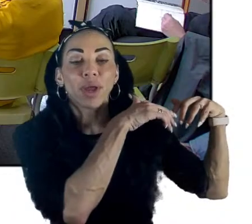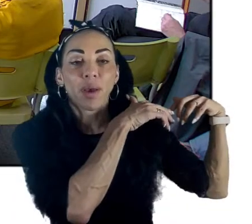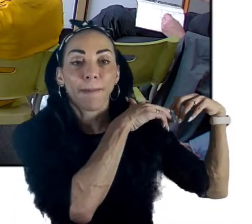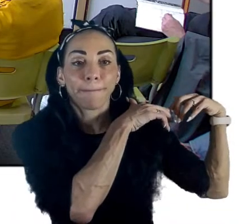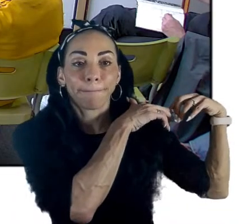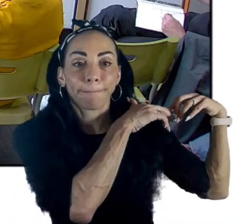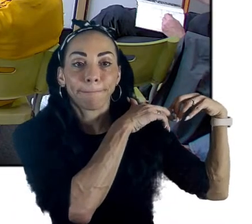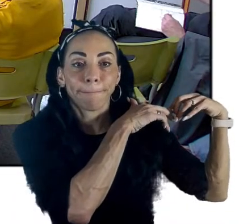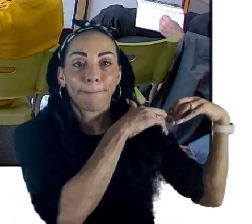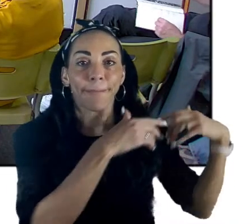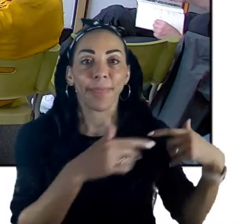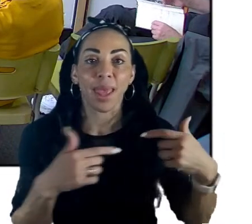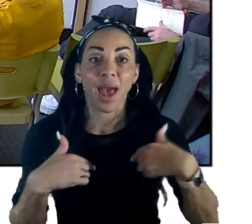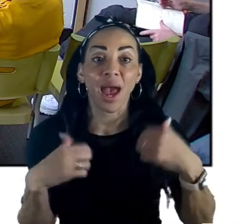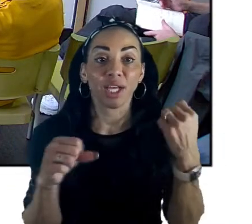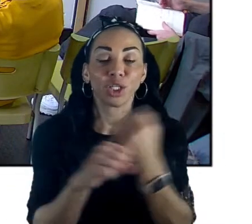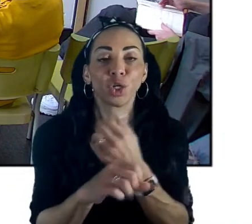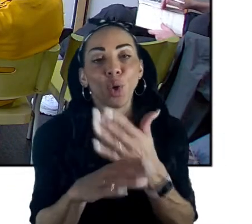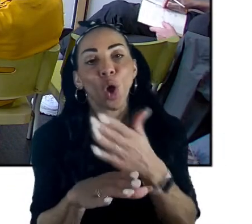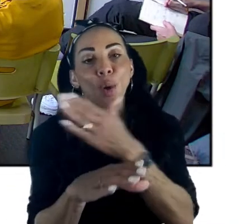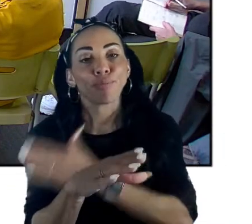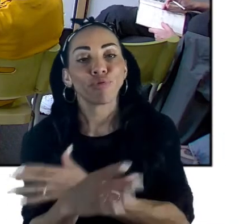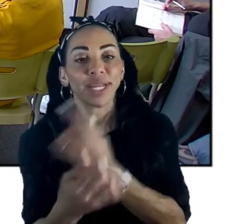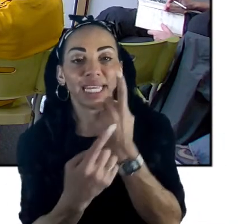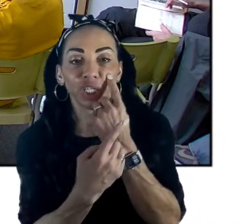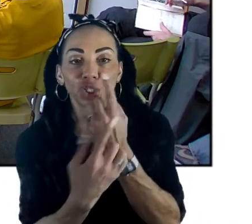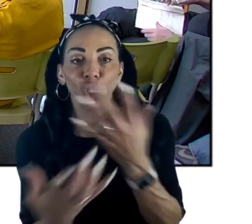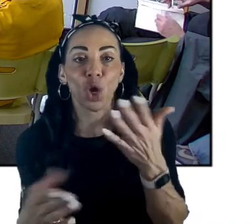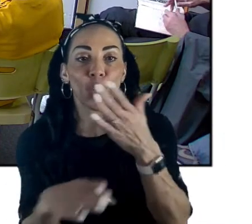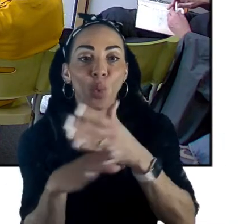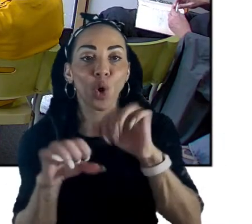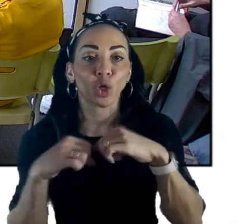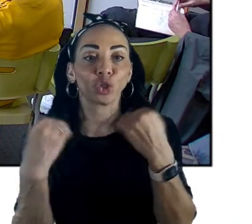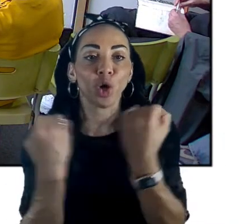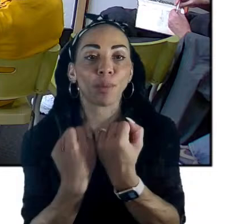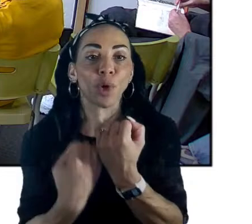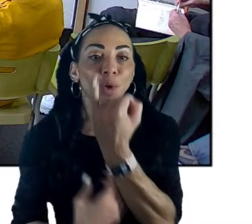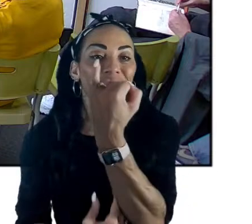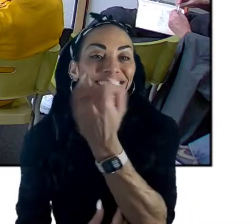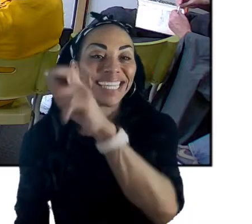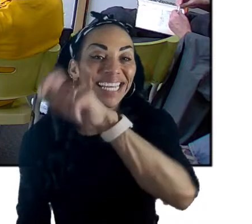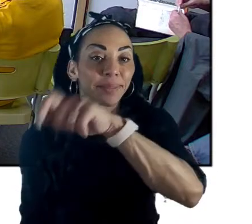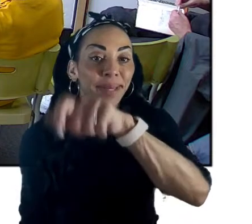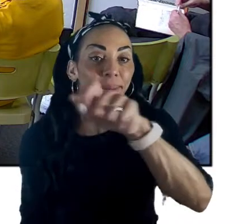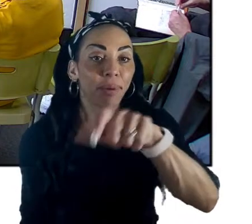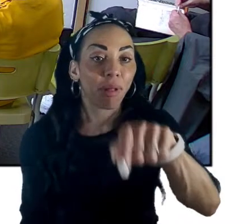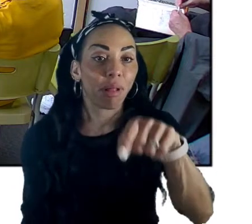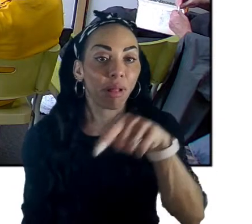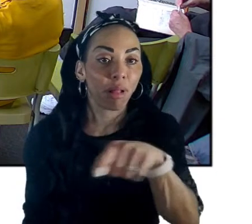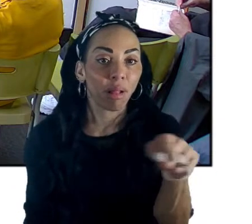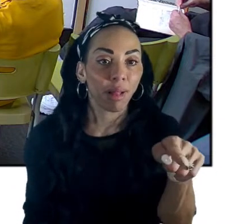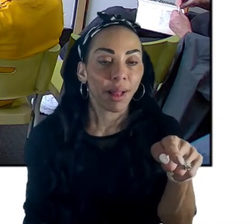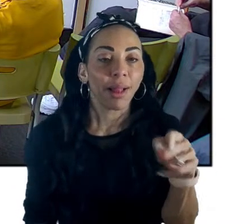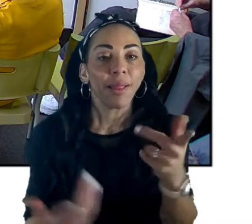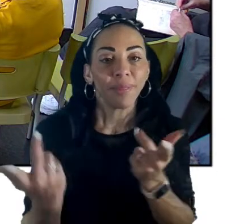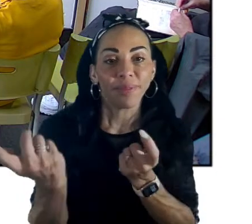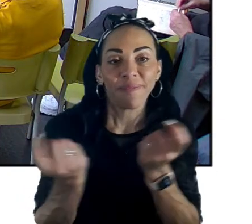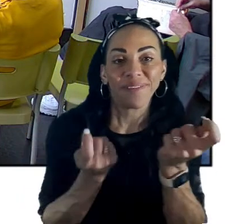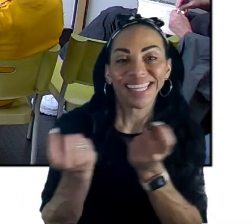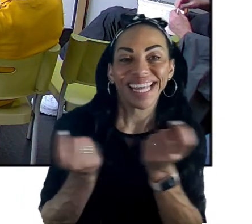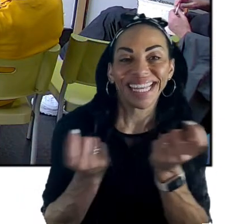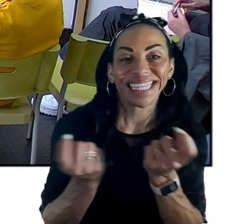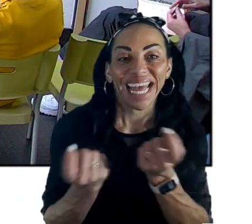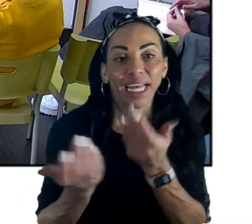pre-show workshop with a group of like 6 people that are there to facilitate those stories, and they're sort